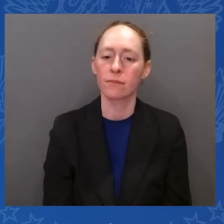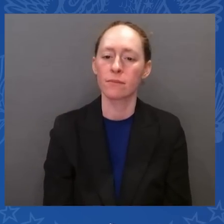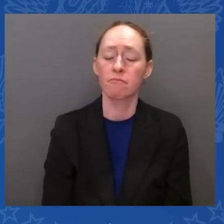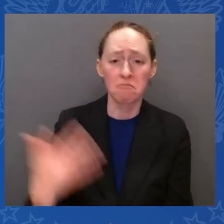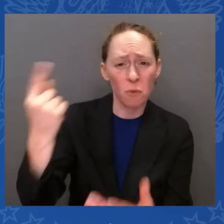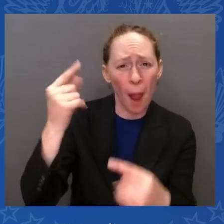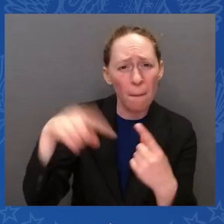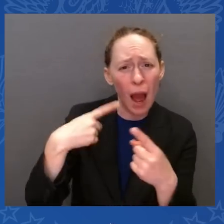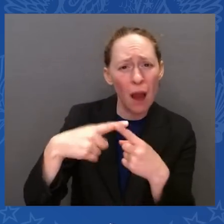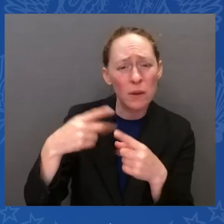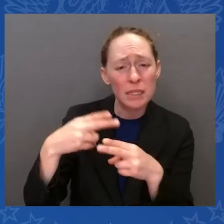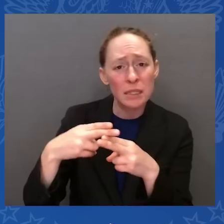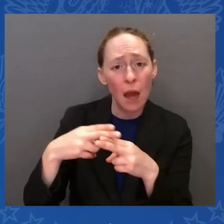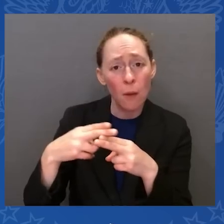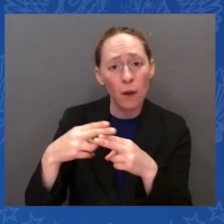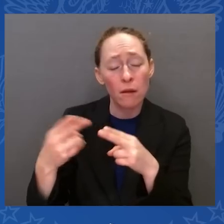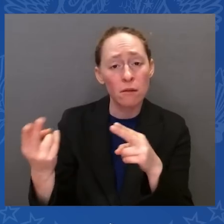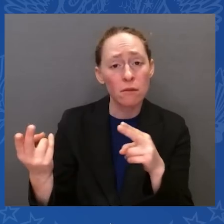arrival. And